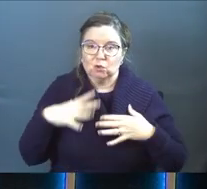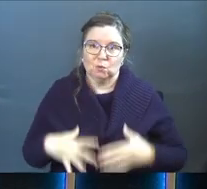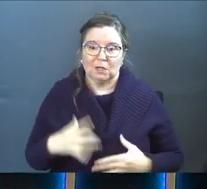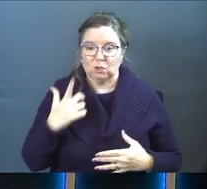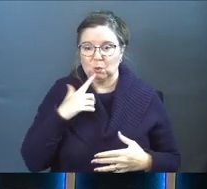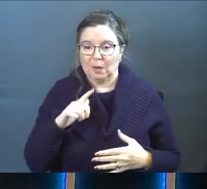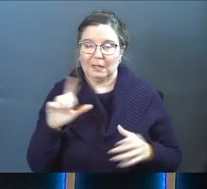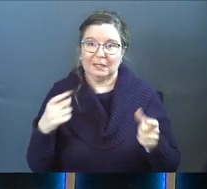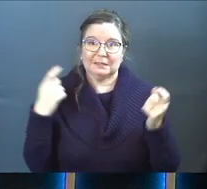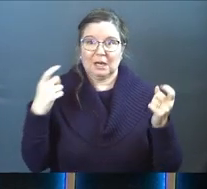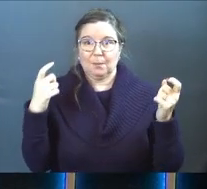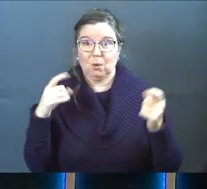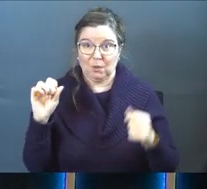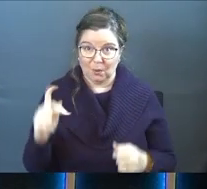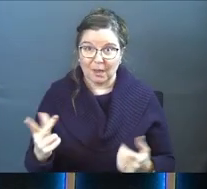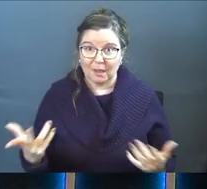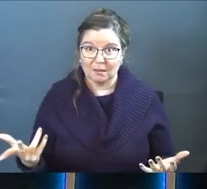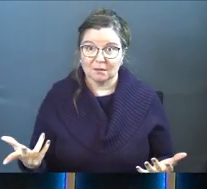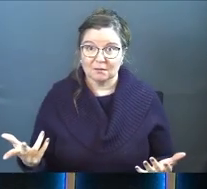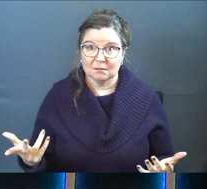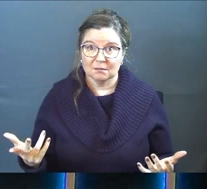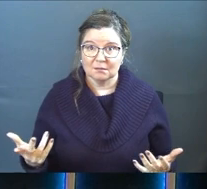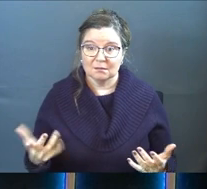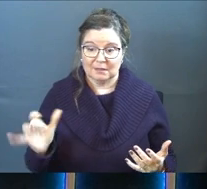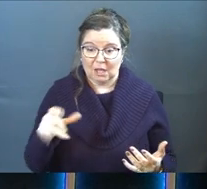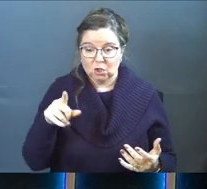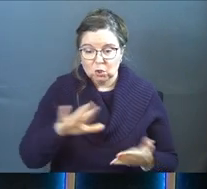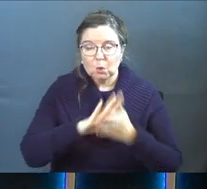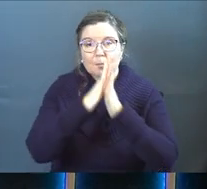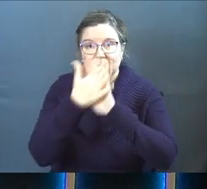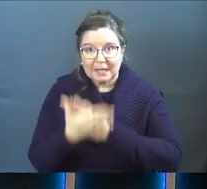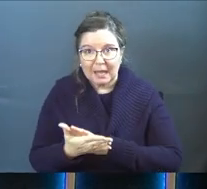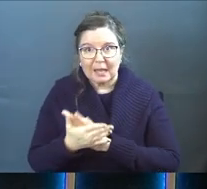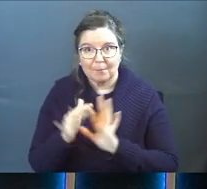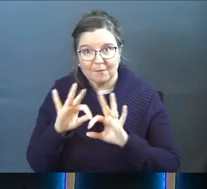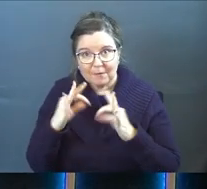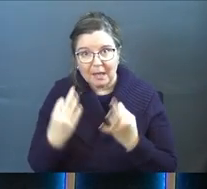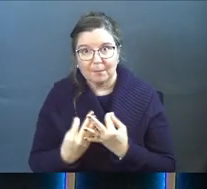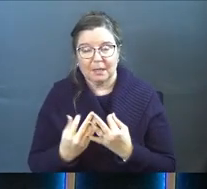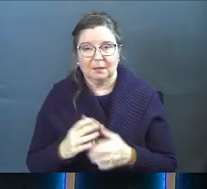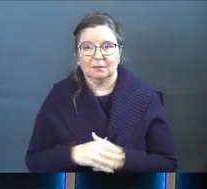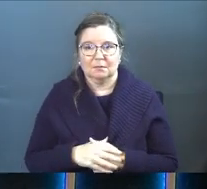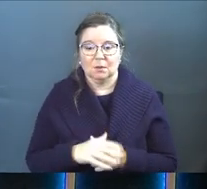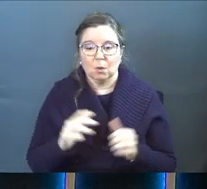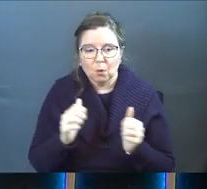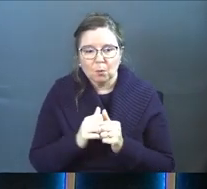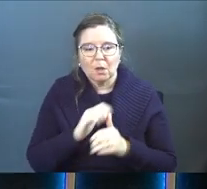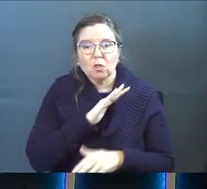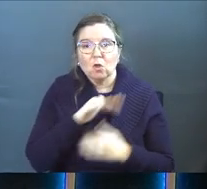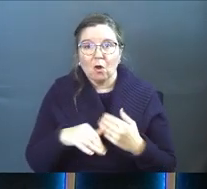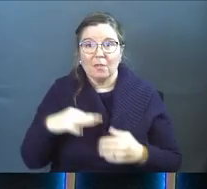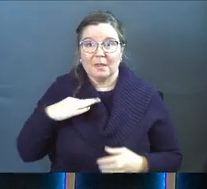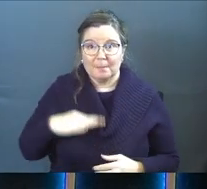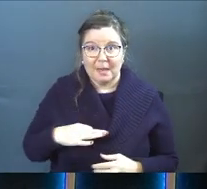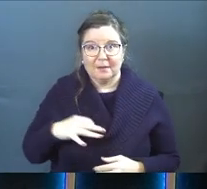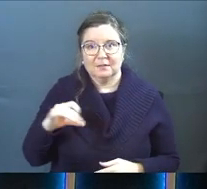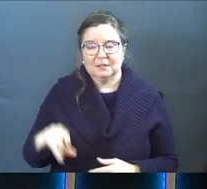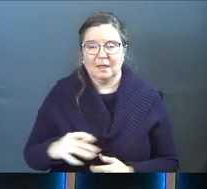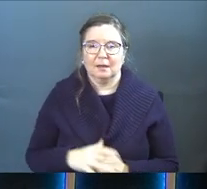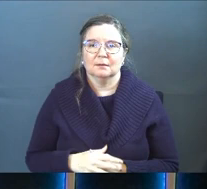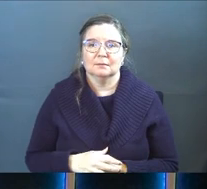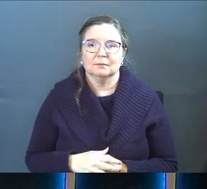dress and you had a little ceremony here, okay? Like, you became family. With all the benefits of